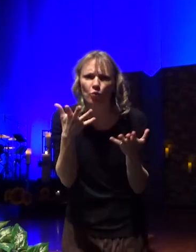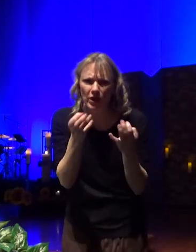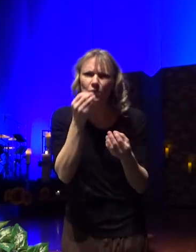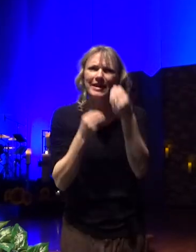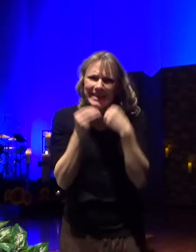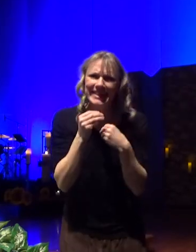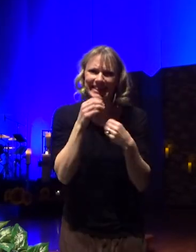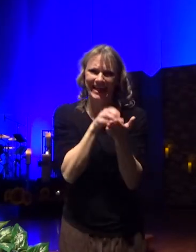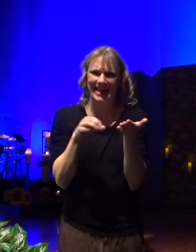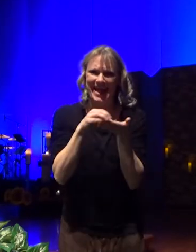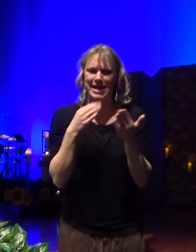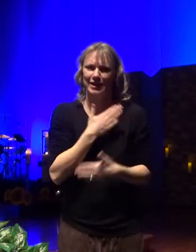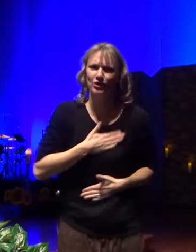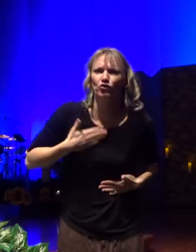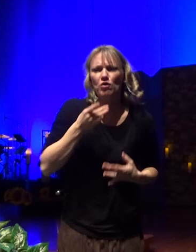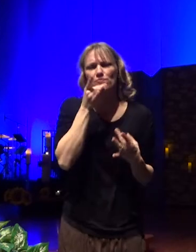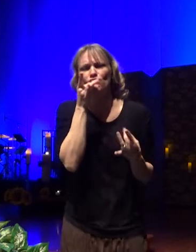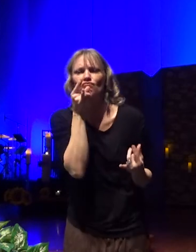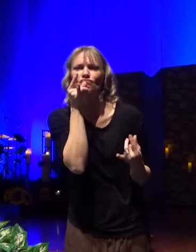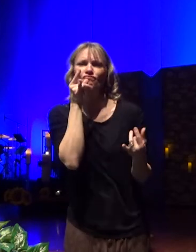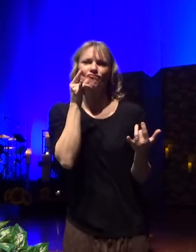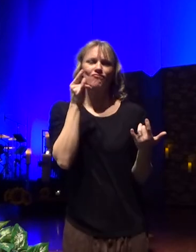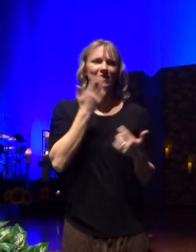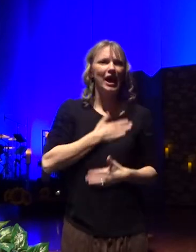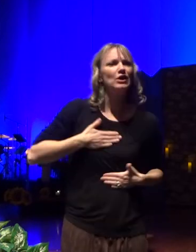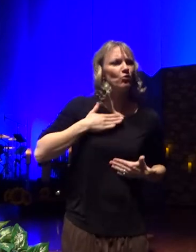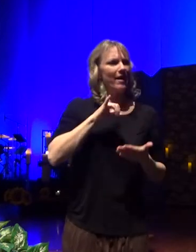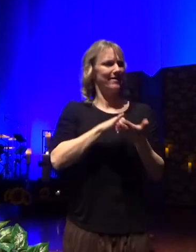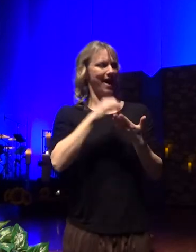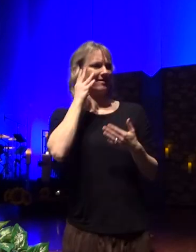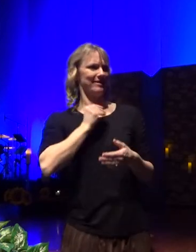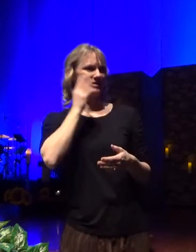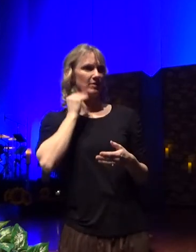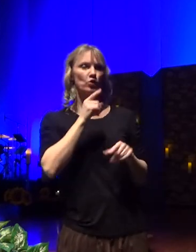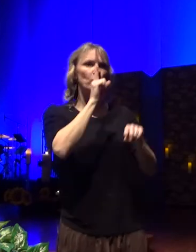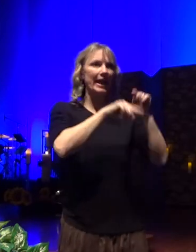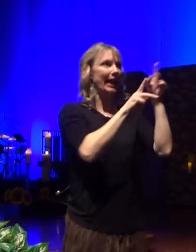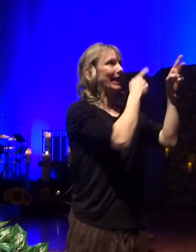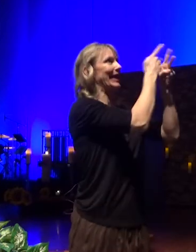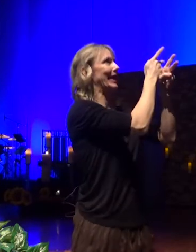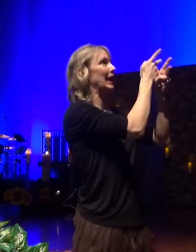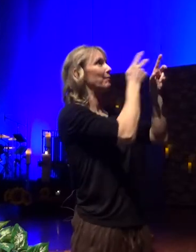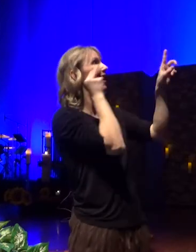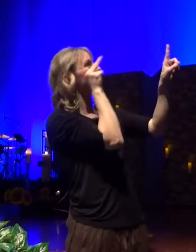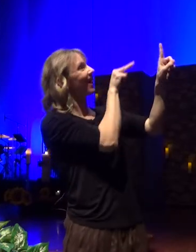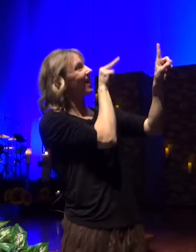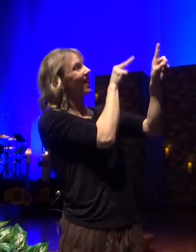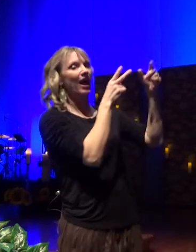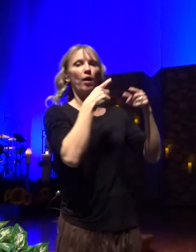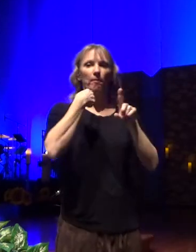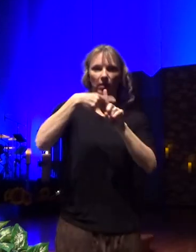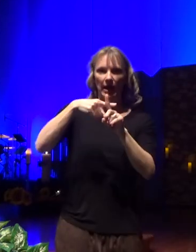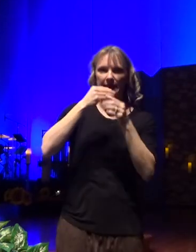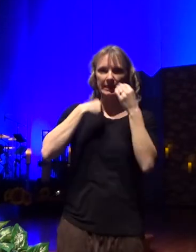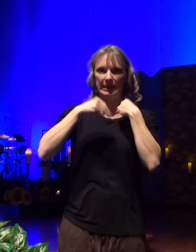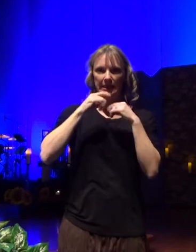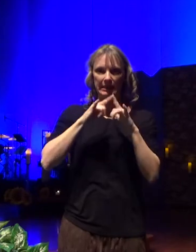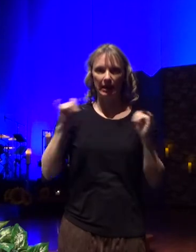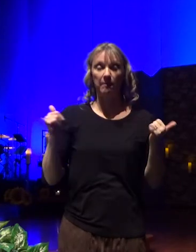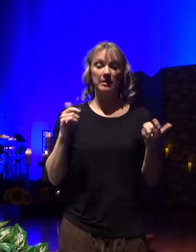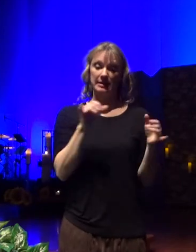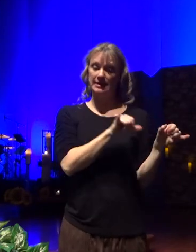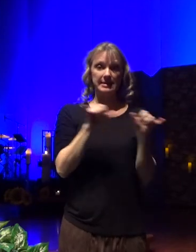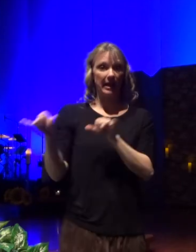cake, right? And enjoy the cake. Enjoy the present experience. You can't keep your cake and eat it. And in the same